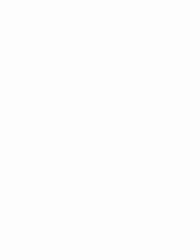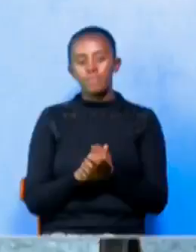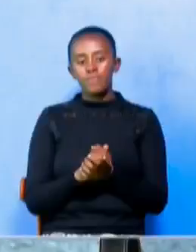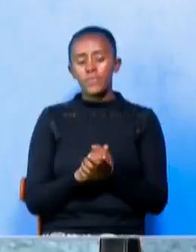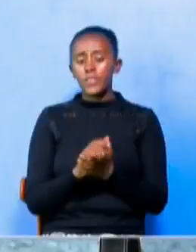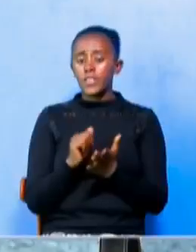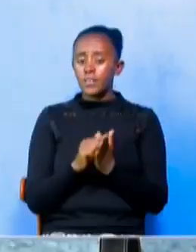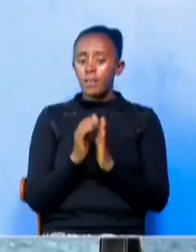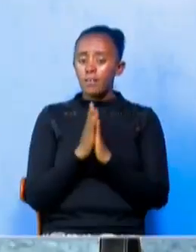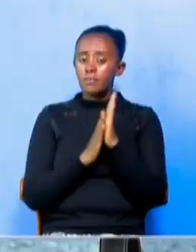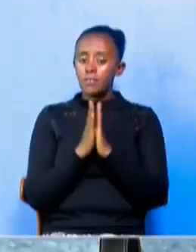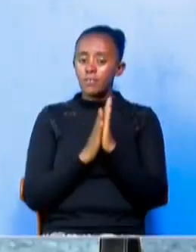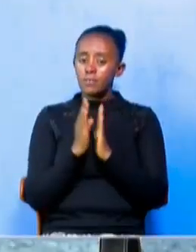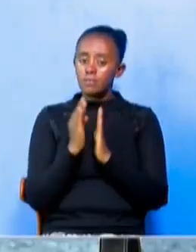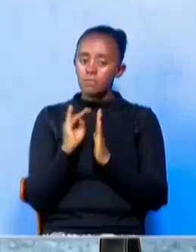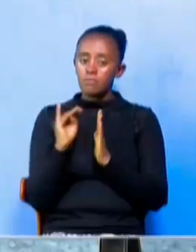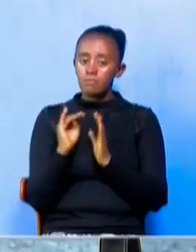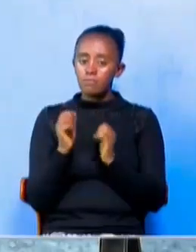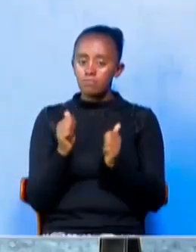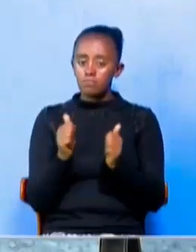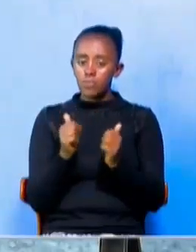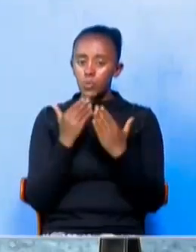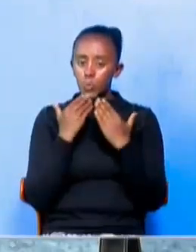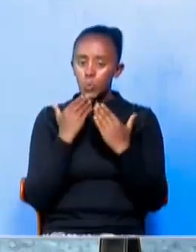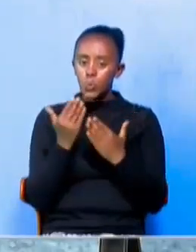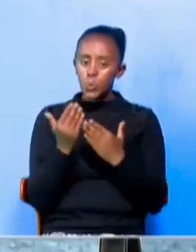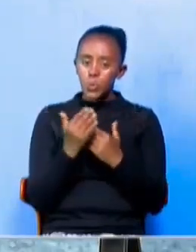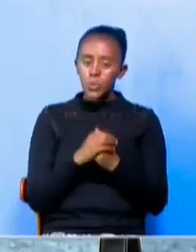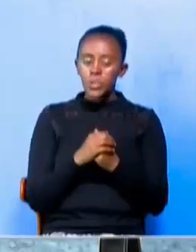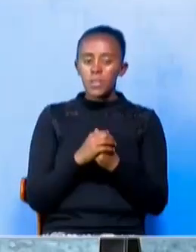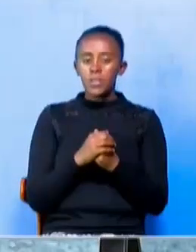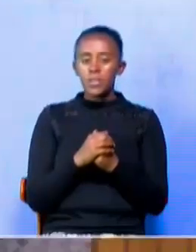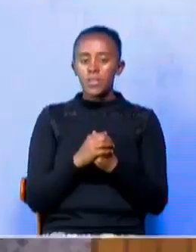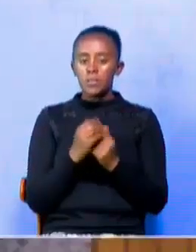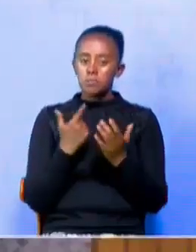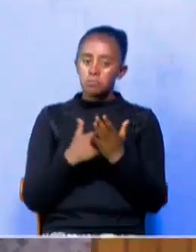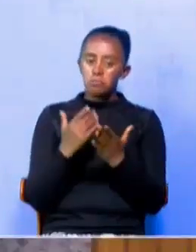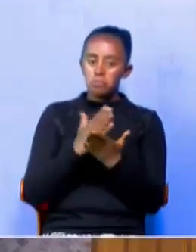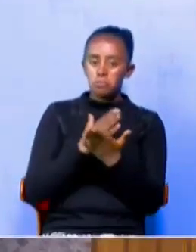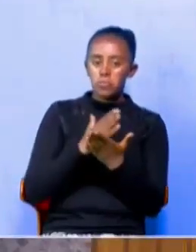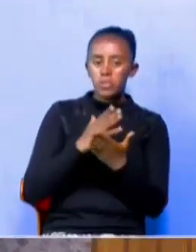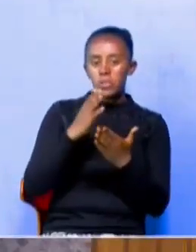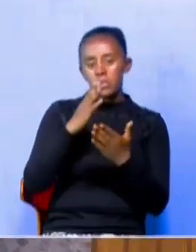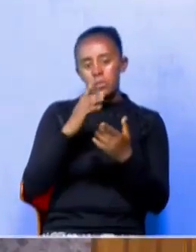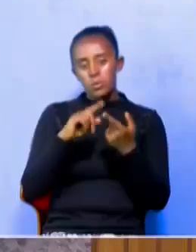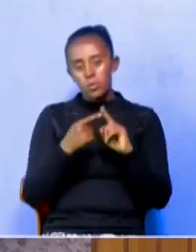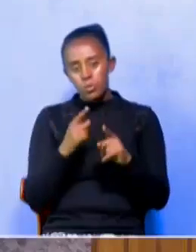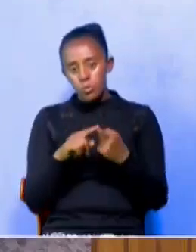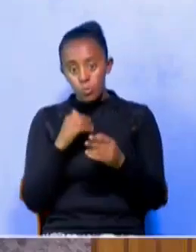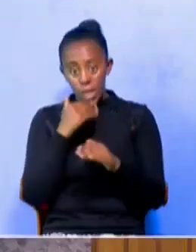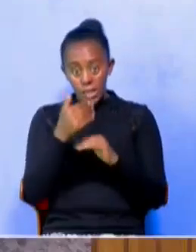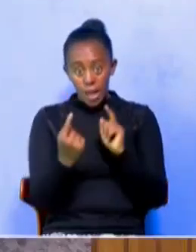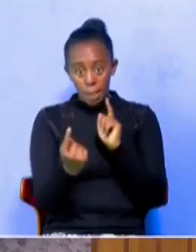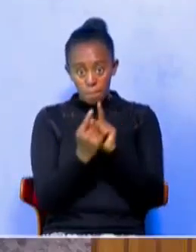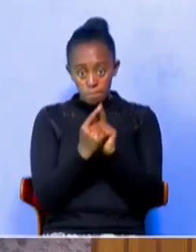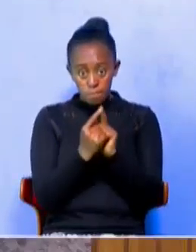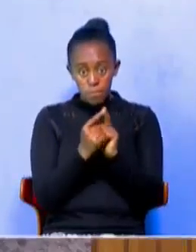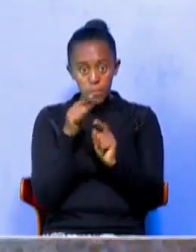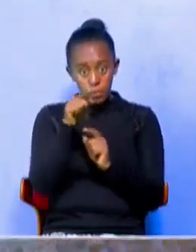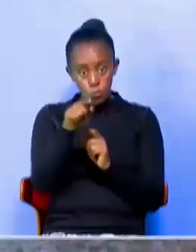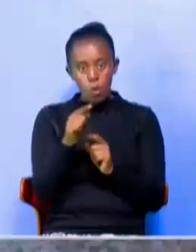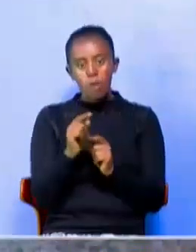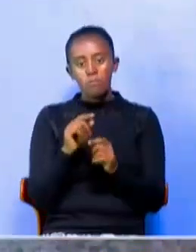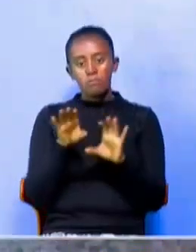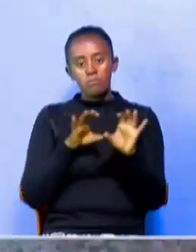That's interesting. Good. Simply share this question with your friend, and then I hope when we meet next time, yes, you are going